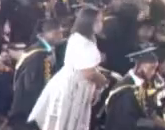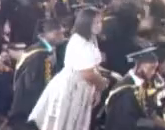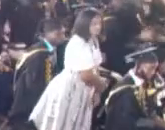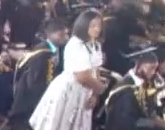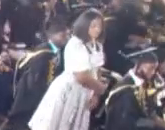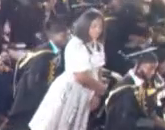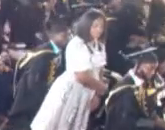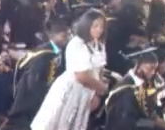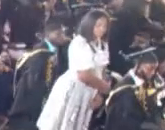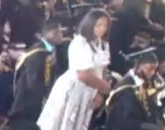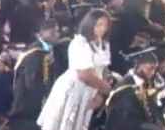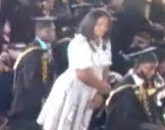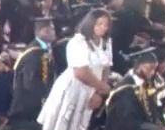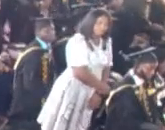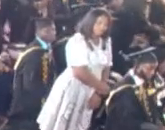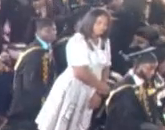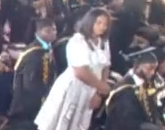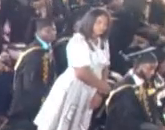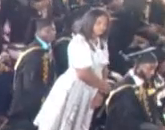Robert Nwete Tete.